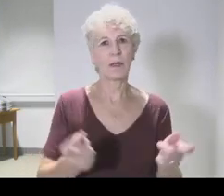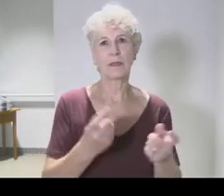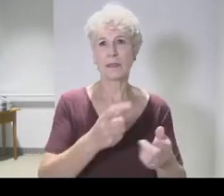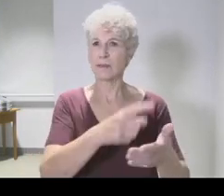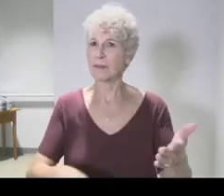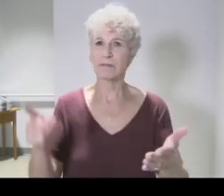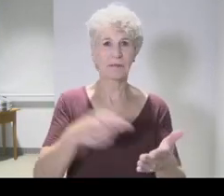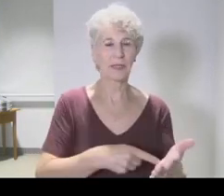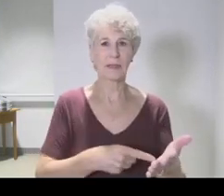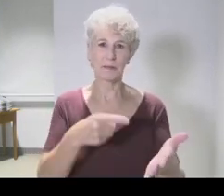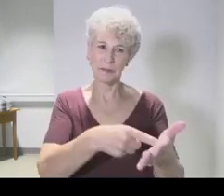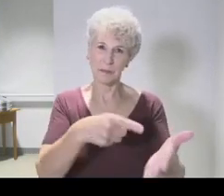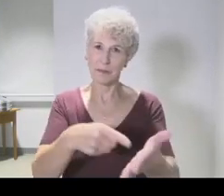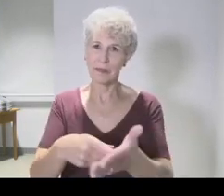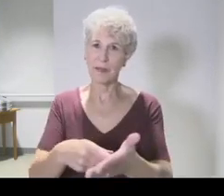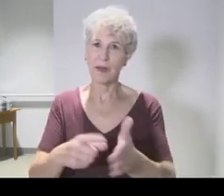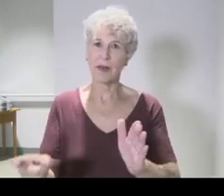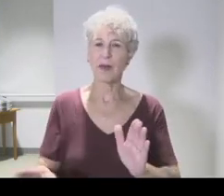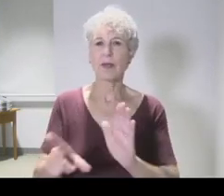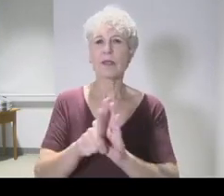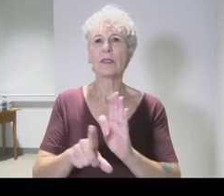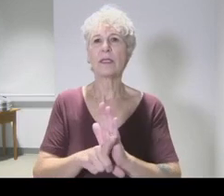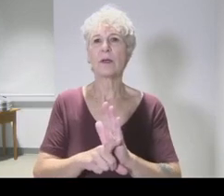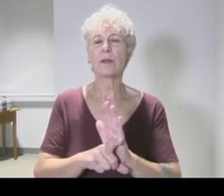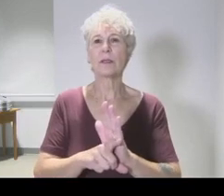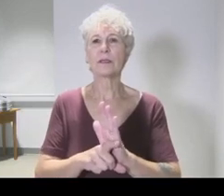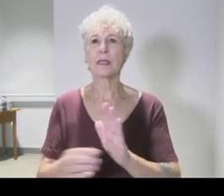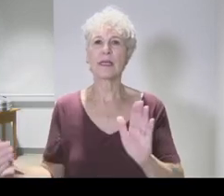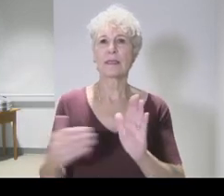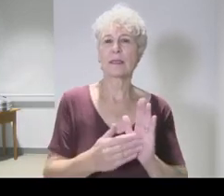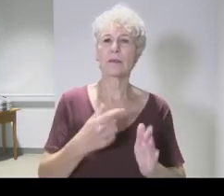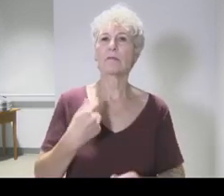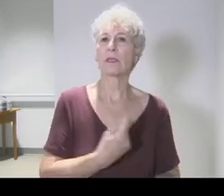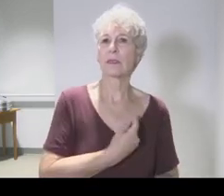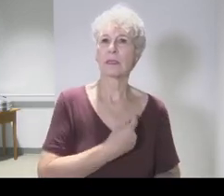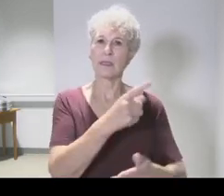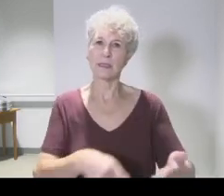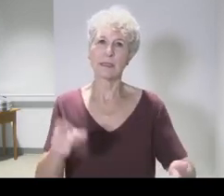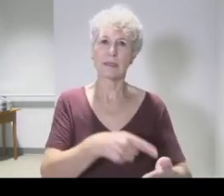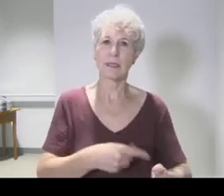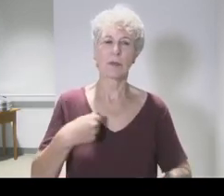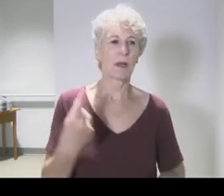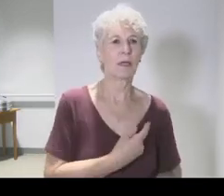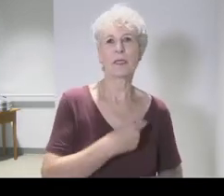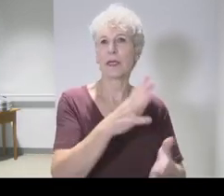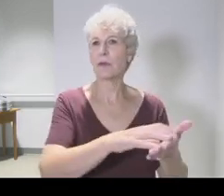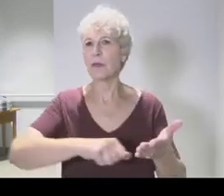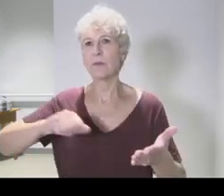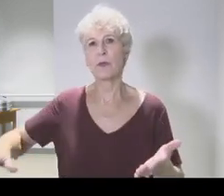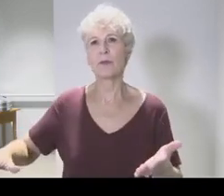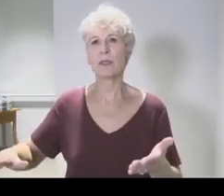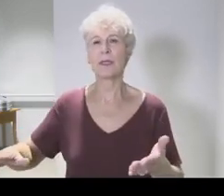the charge of our legal indebtedness, which stood against us and condemned us. He has taken it away, nailing